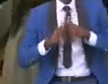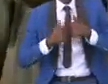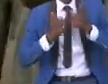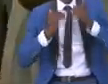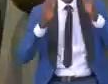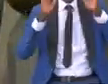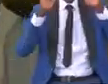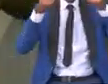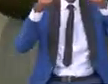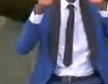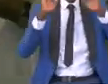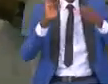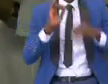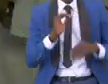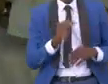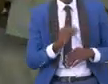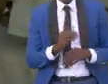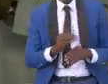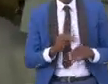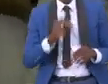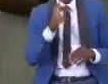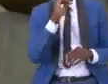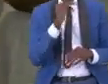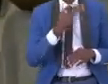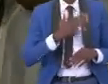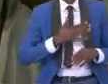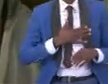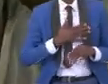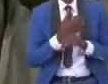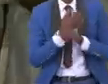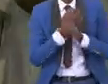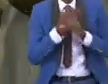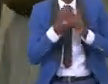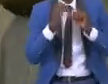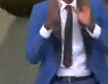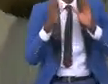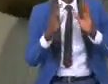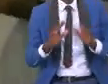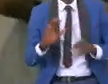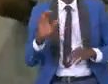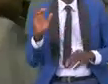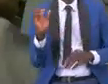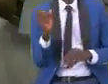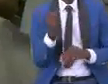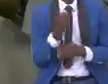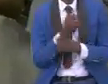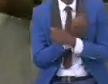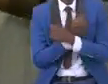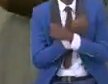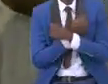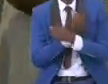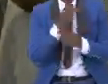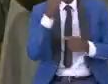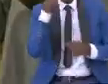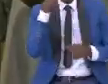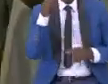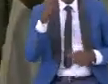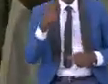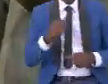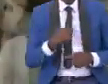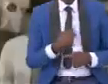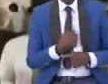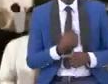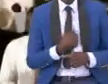is my Savior's love for me. For me it was